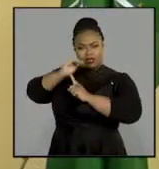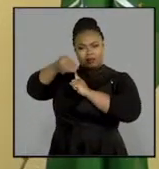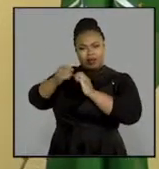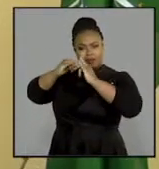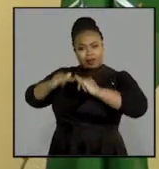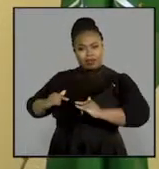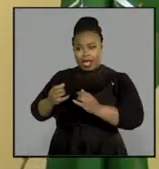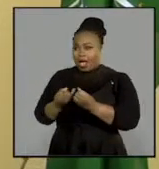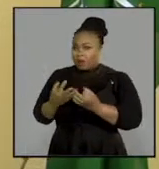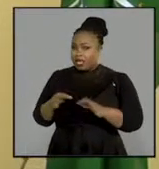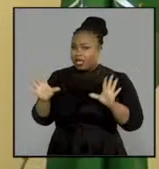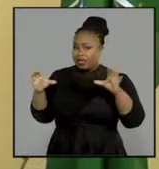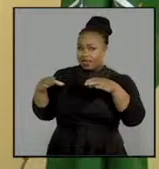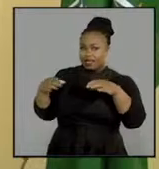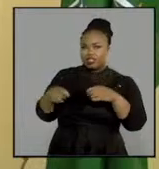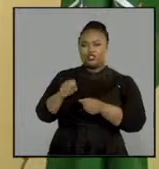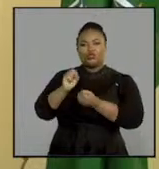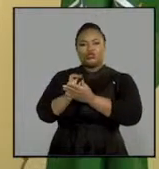as shelters,